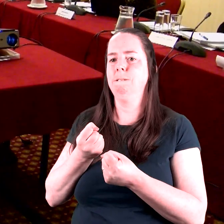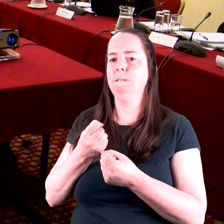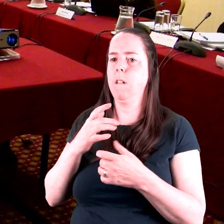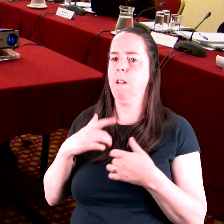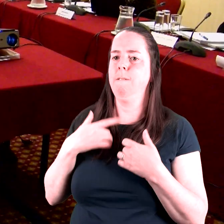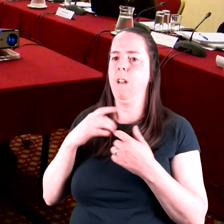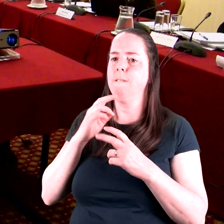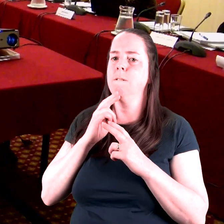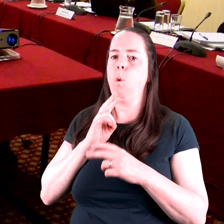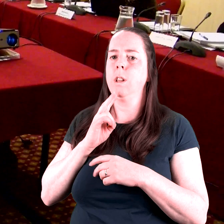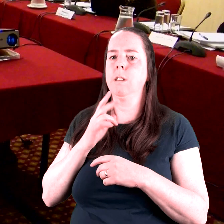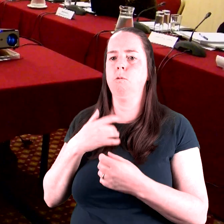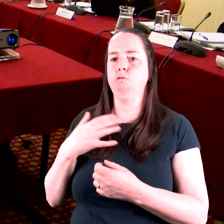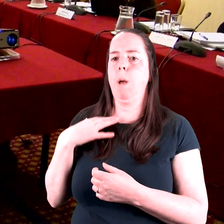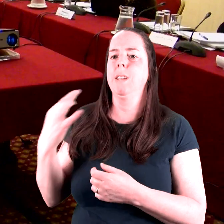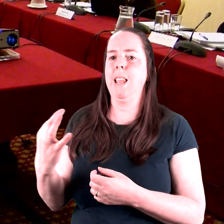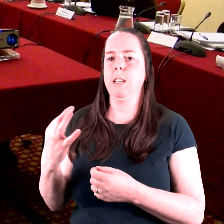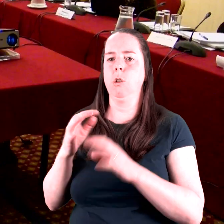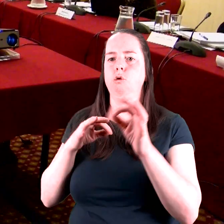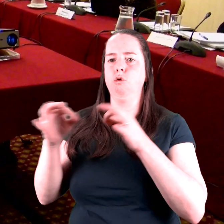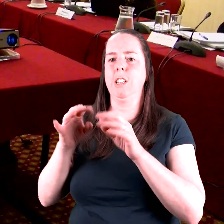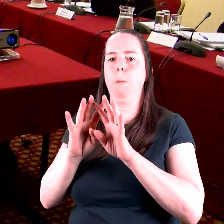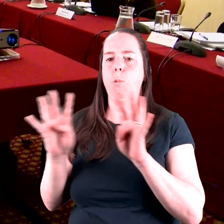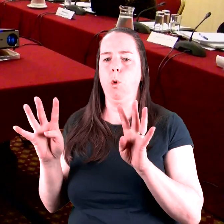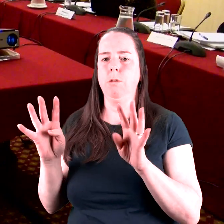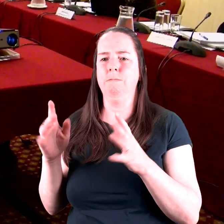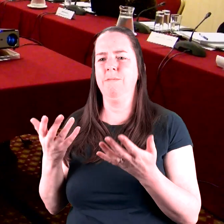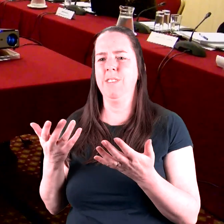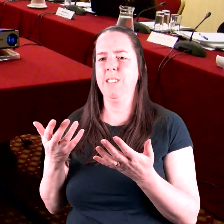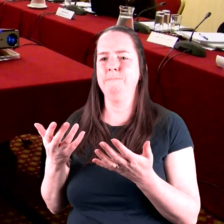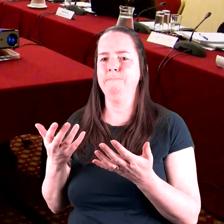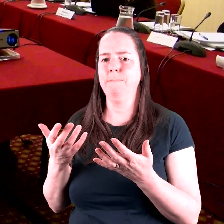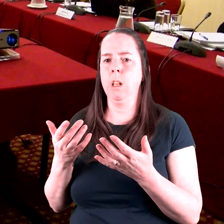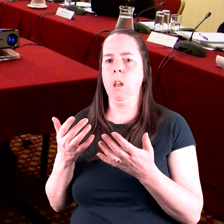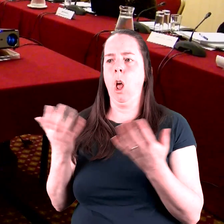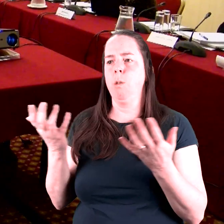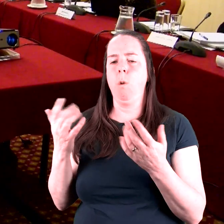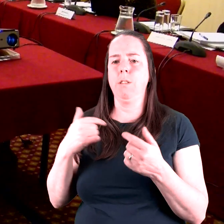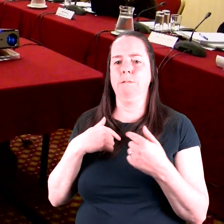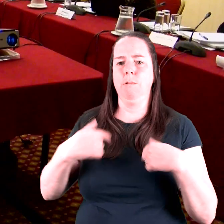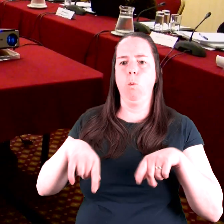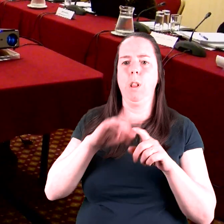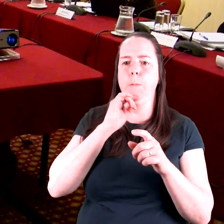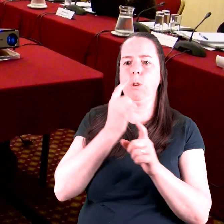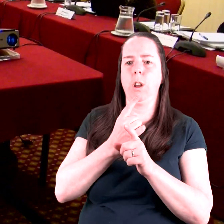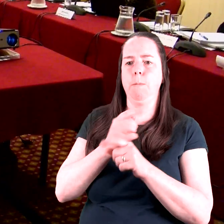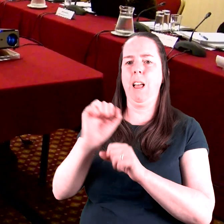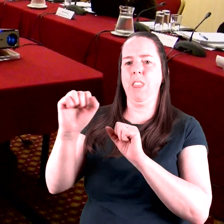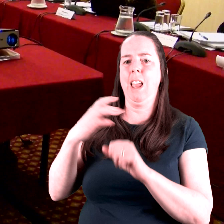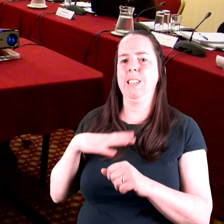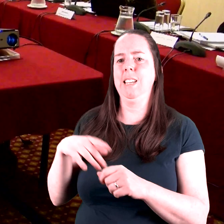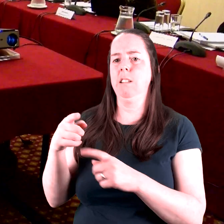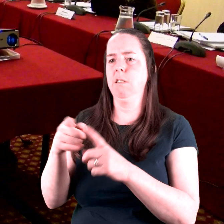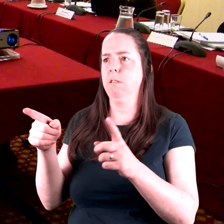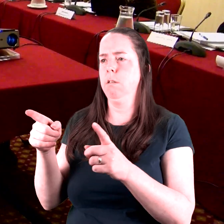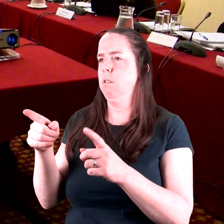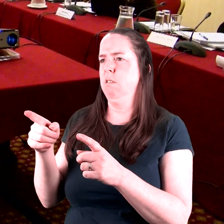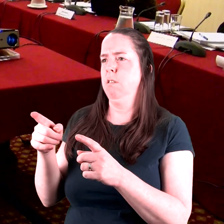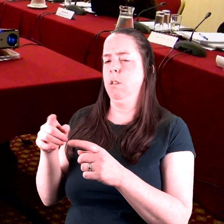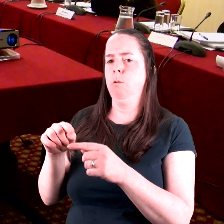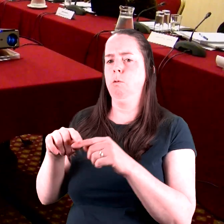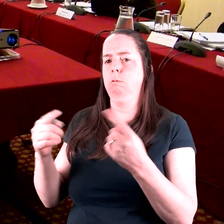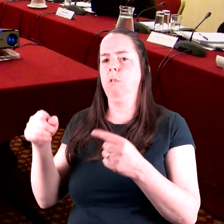and a representation at that strategic board, because otherwise, dare I say it will be us be talking about their needs as opposed to